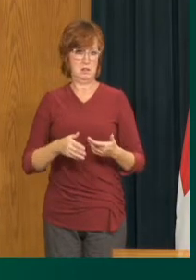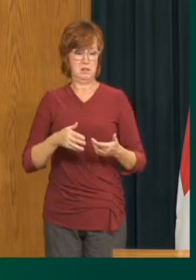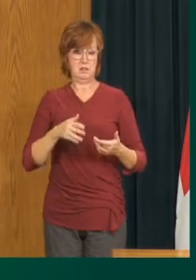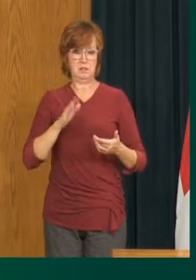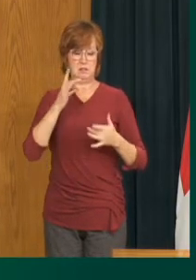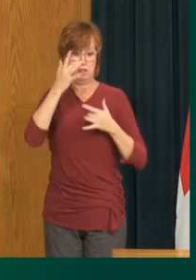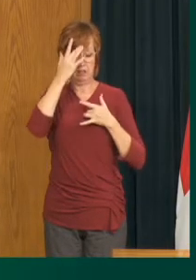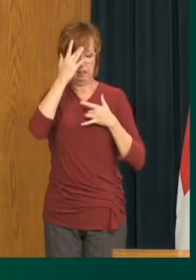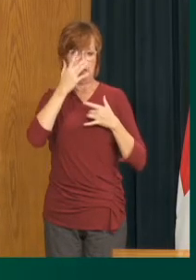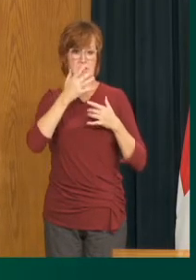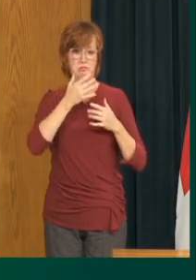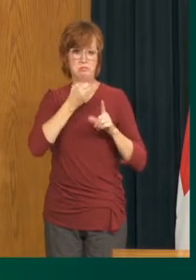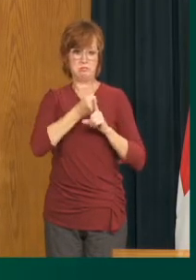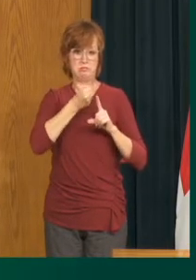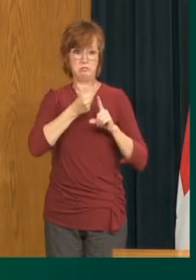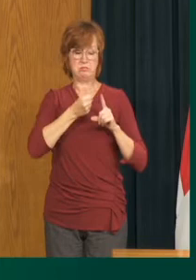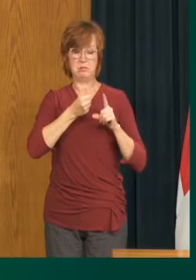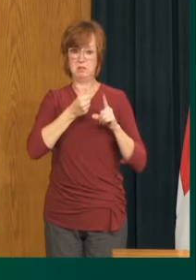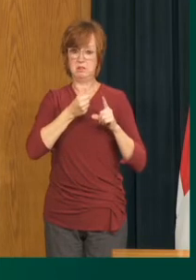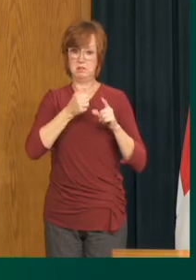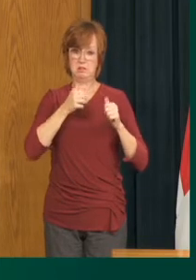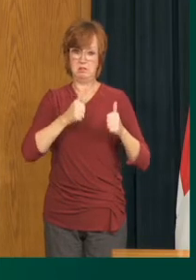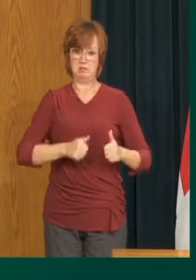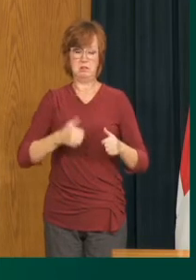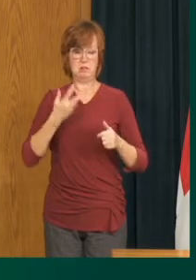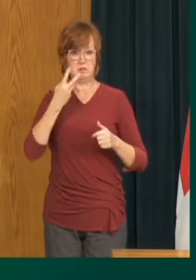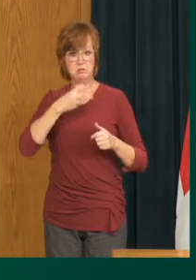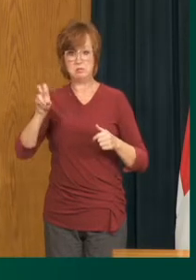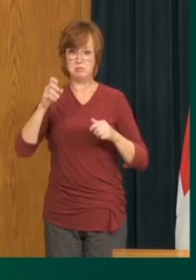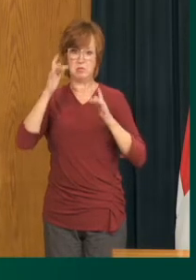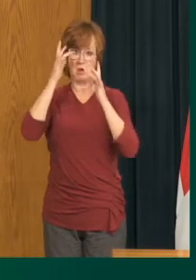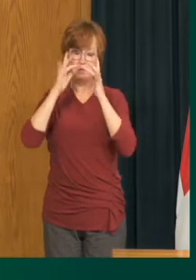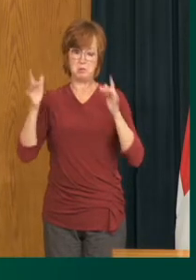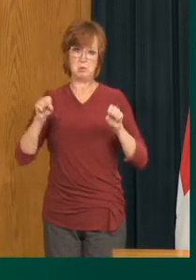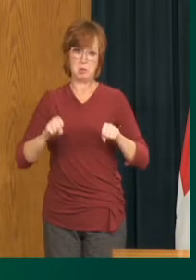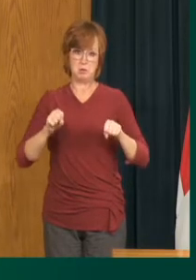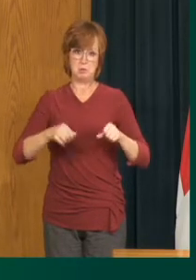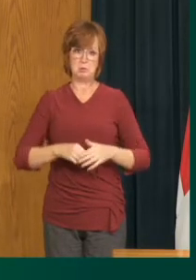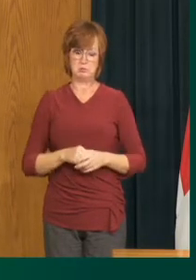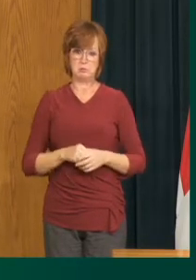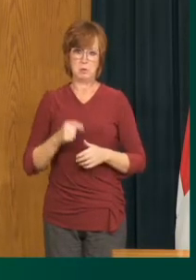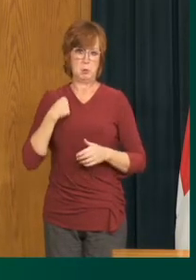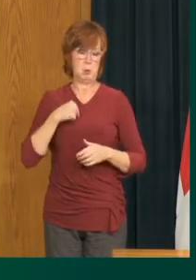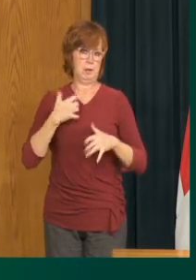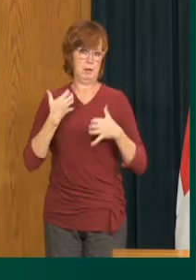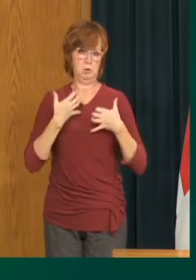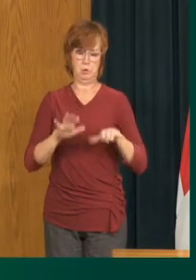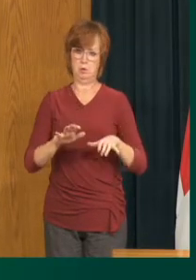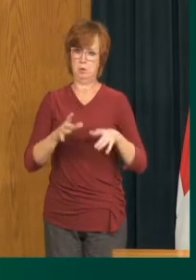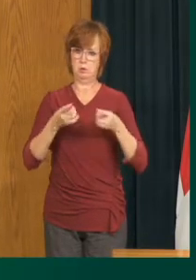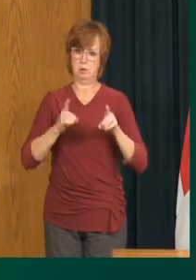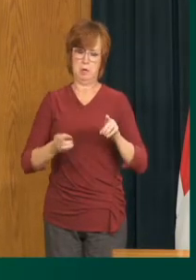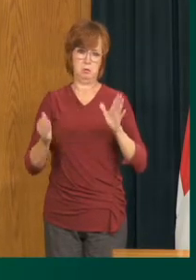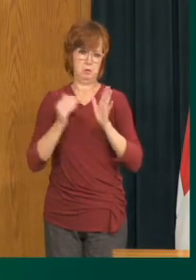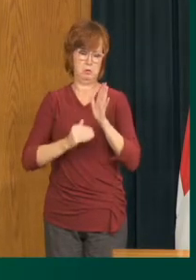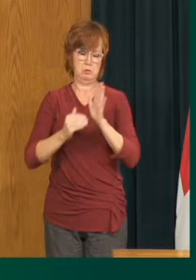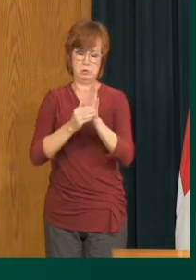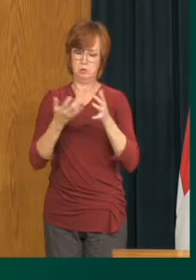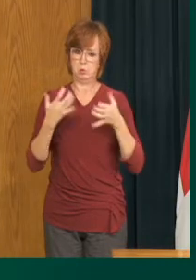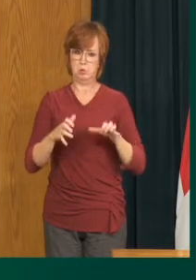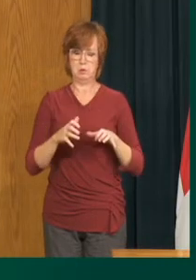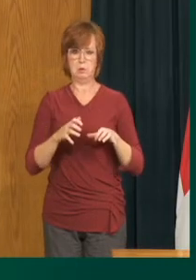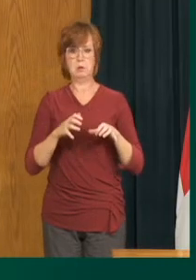hospitalized. And of course, none of us want this to happen. So that's why we have to continue being very careful and cautious, even when we are